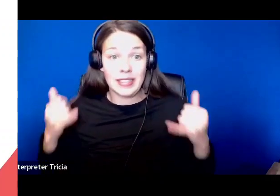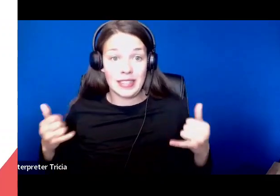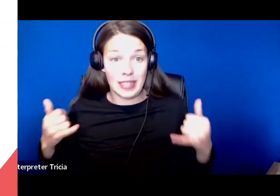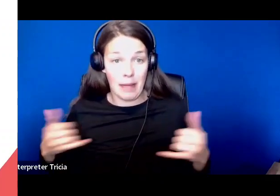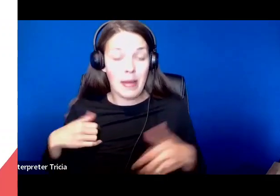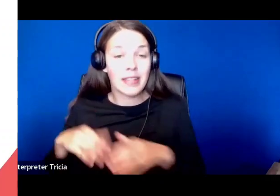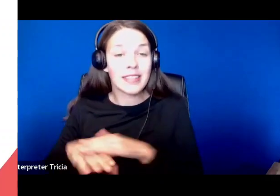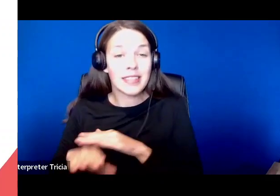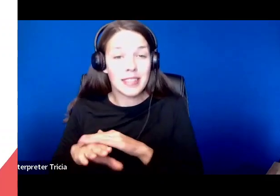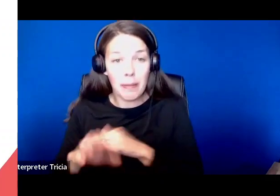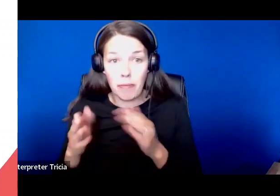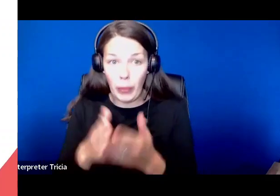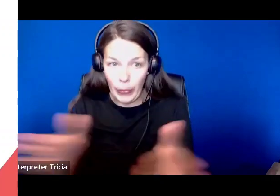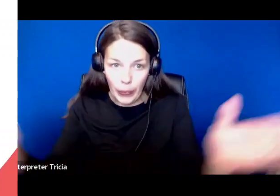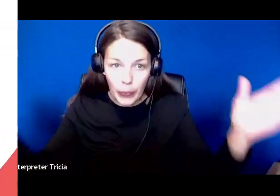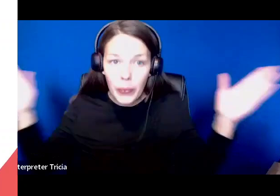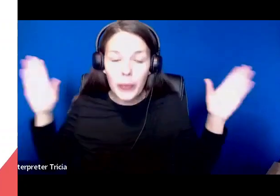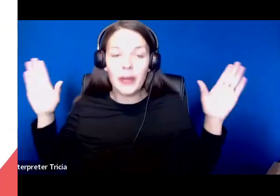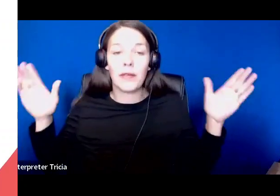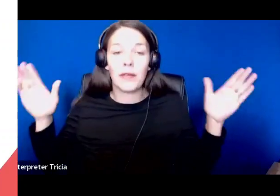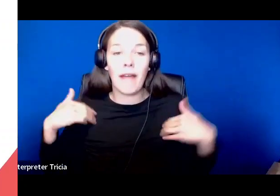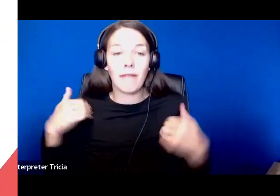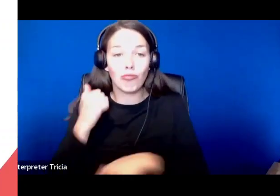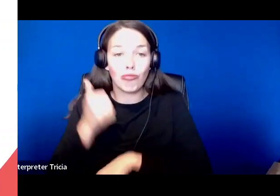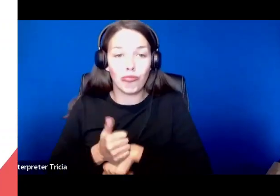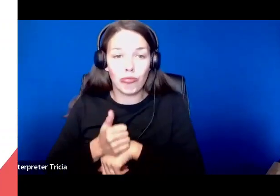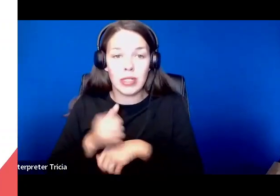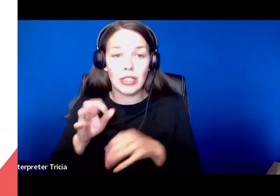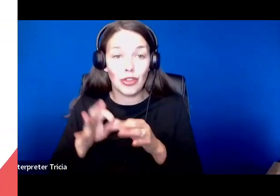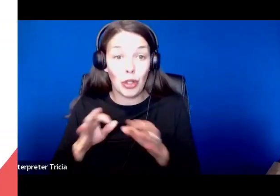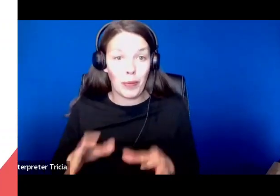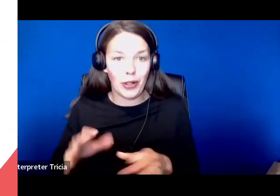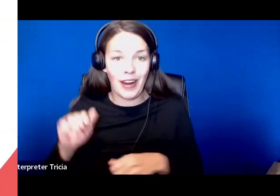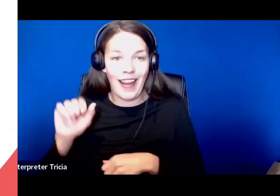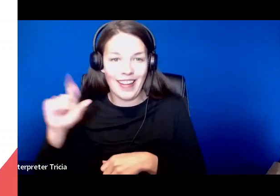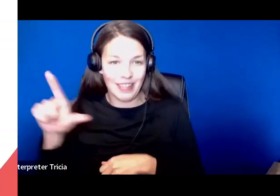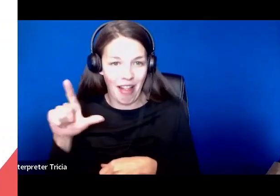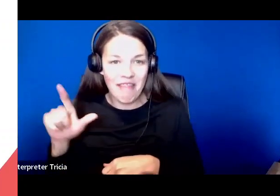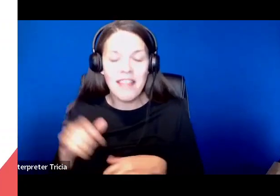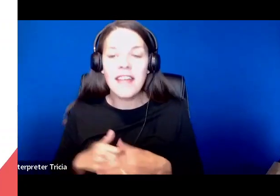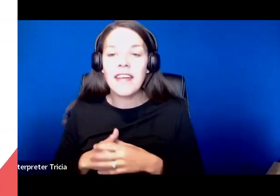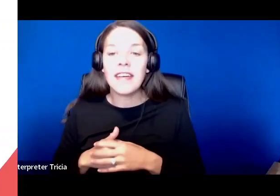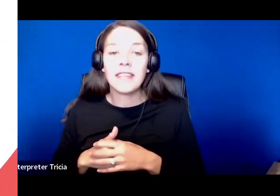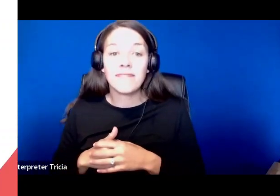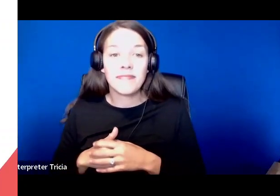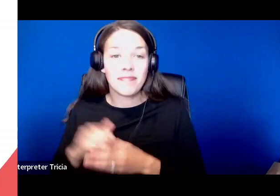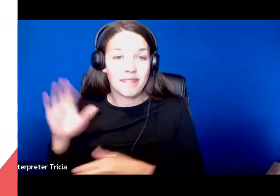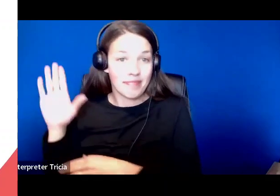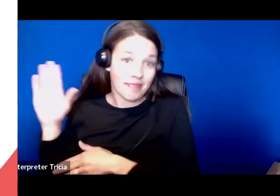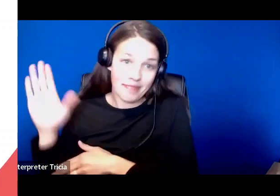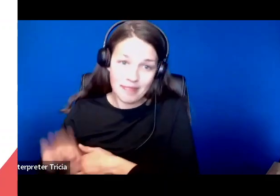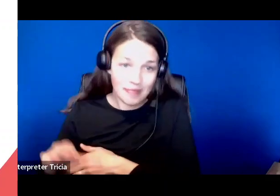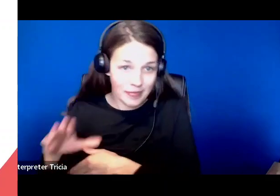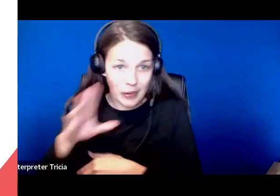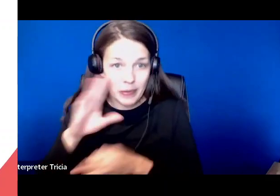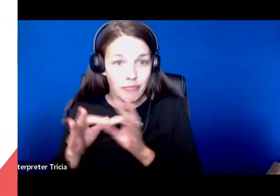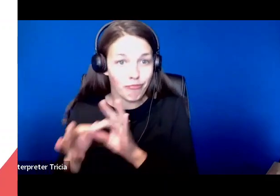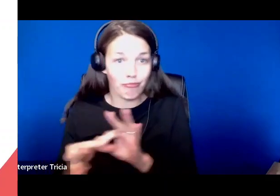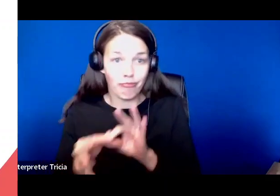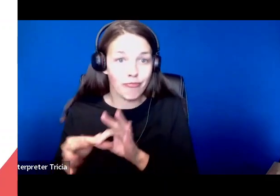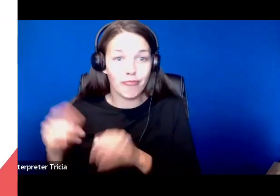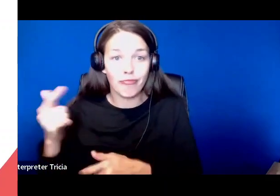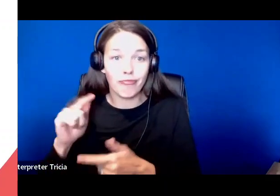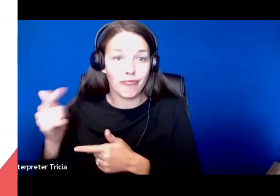be accessible to a wider audience. We have arranged for American Sign Language interpreters who will be present throughout the session, rotating